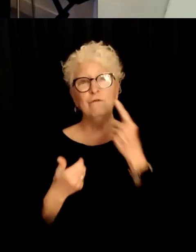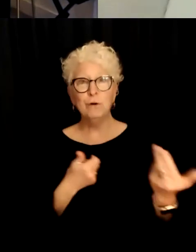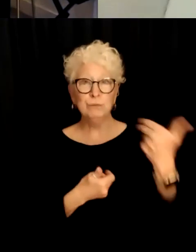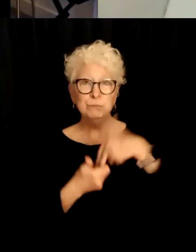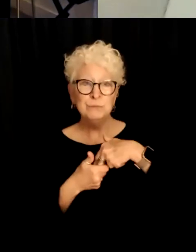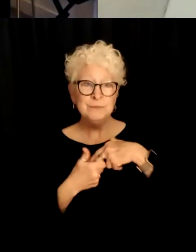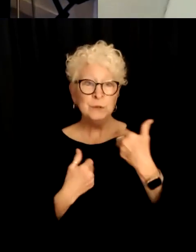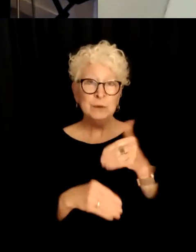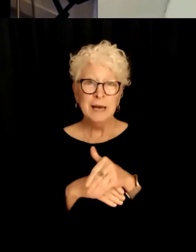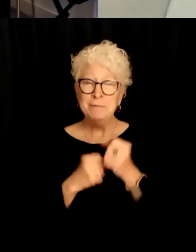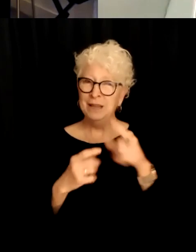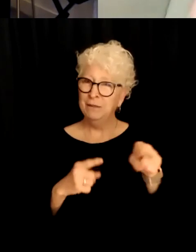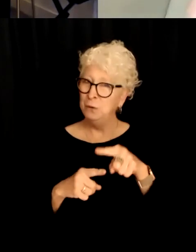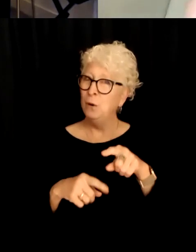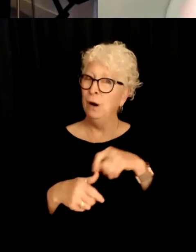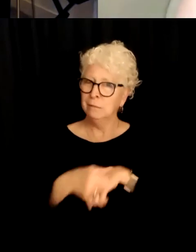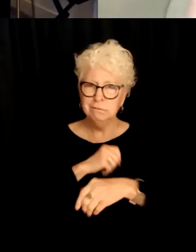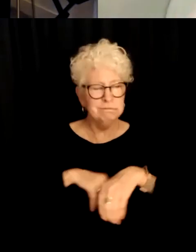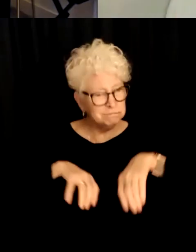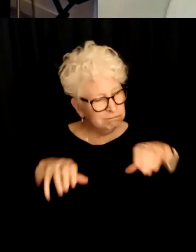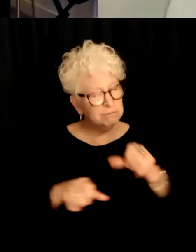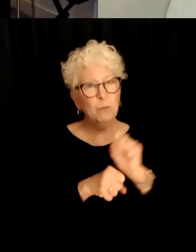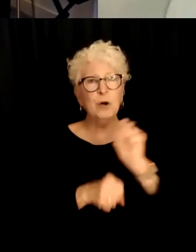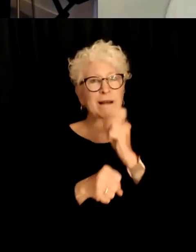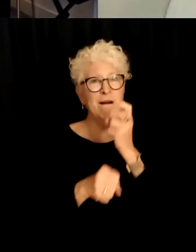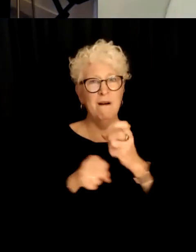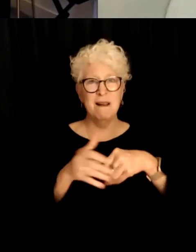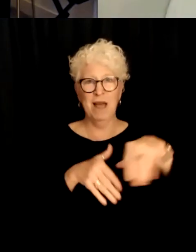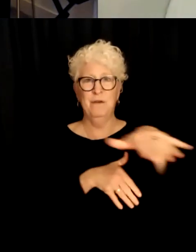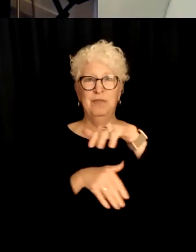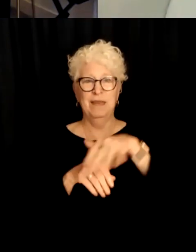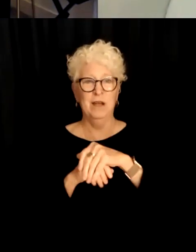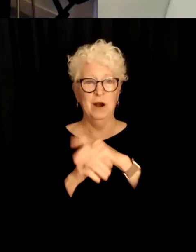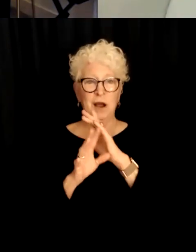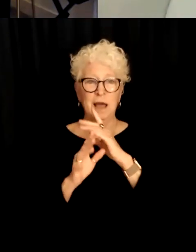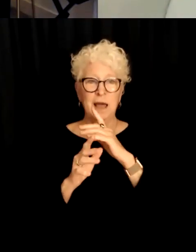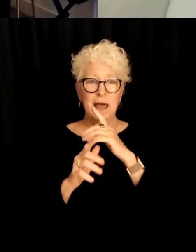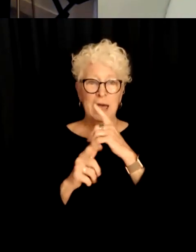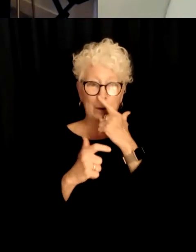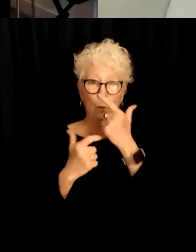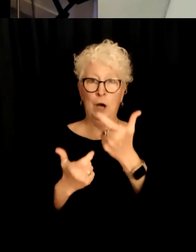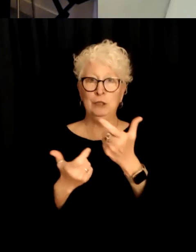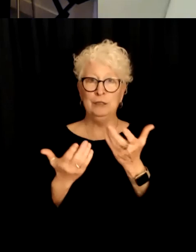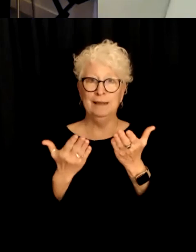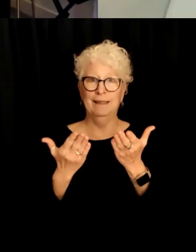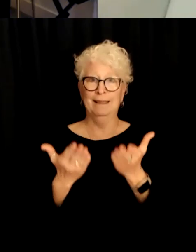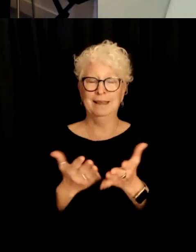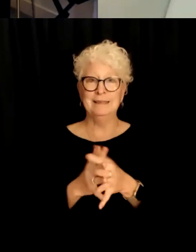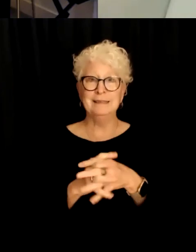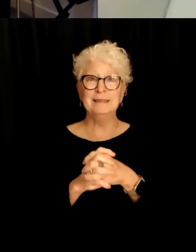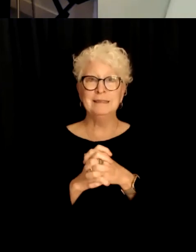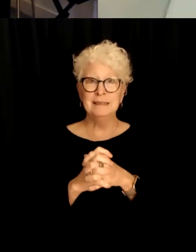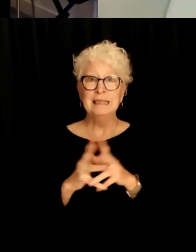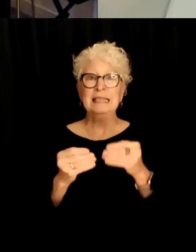out there. And I know for some of you, even just watching the screen for this long was a sacrifice you